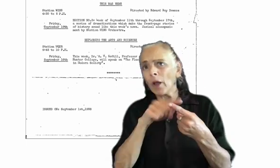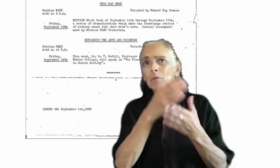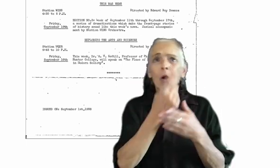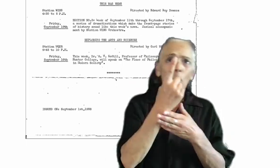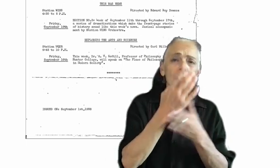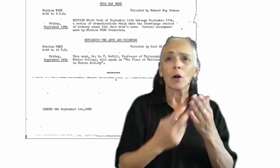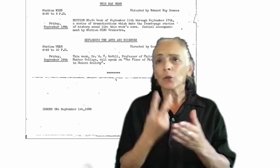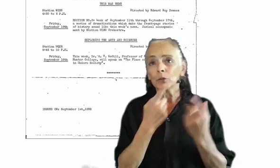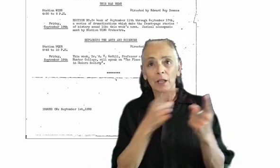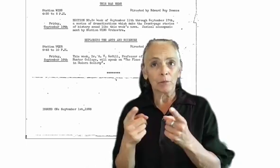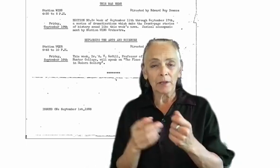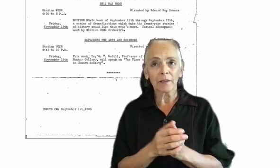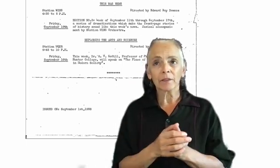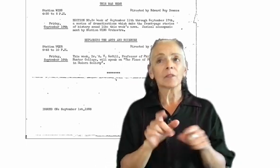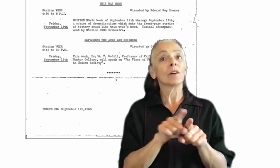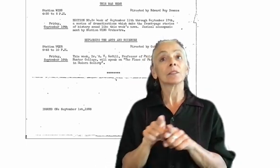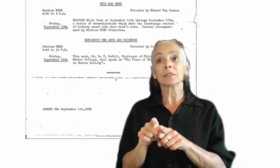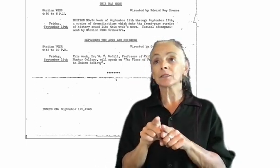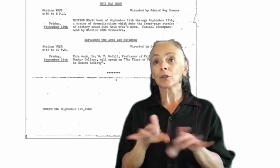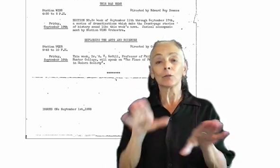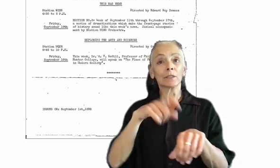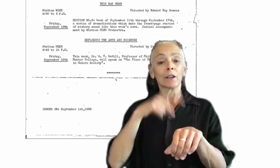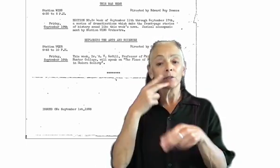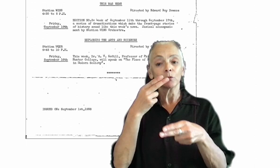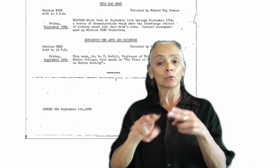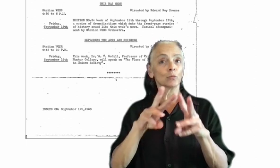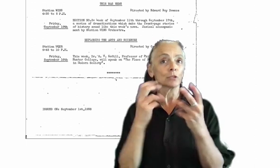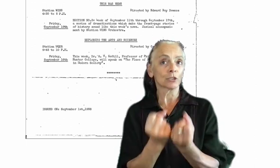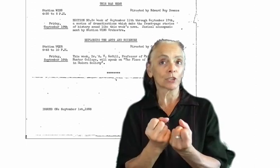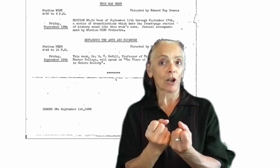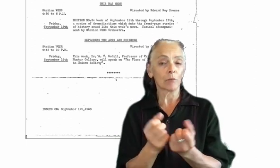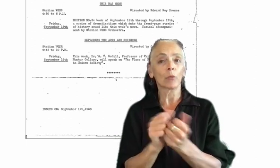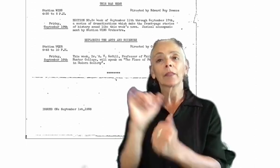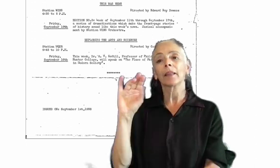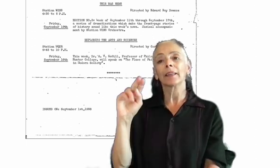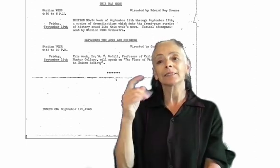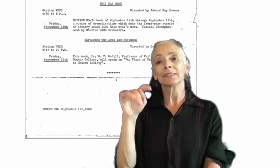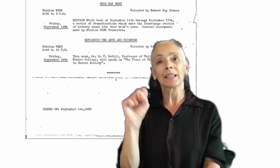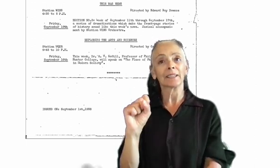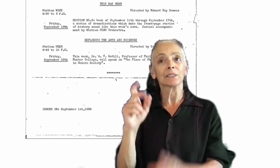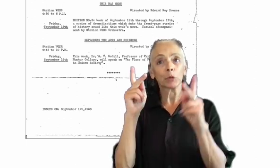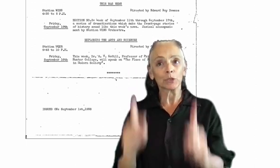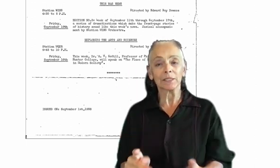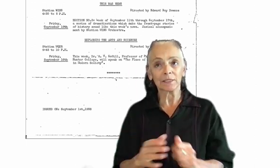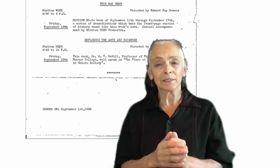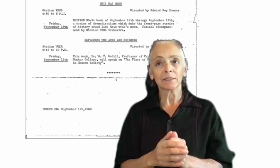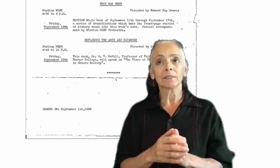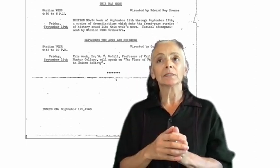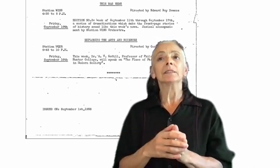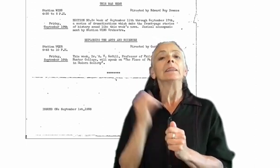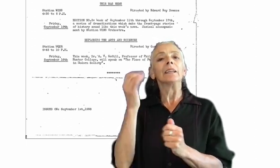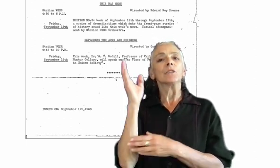part two is happening this can also be a great time to run a short workshop with the the insights presented say like the week so if you presented